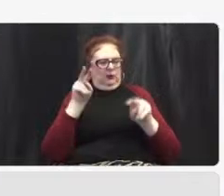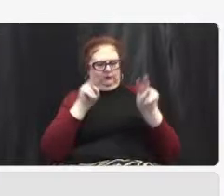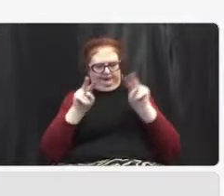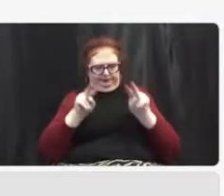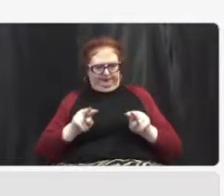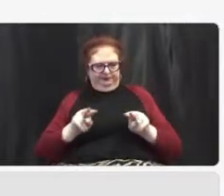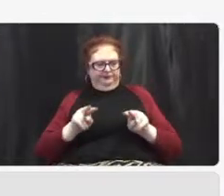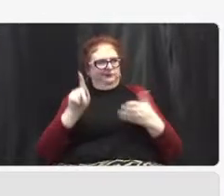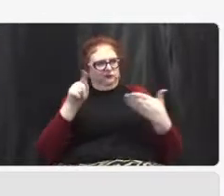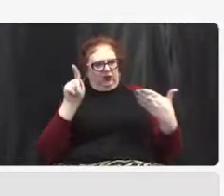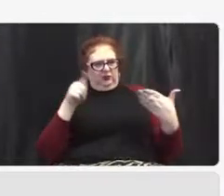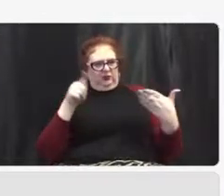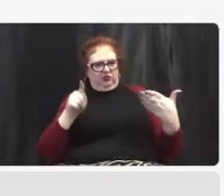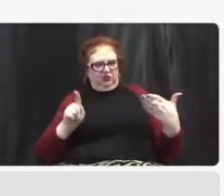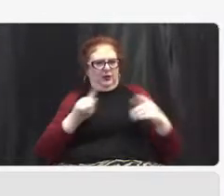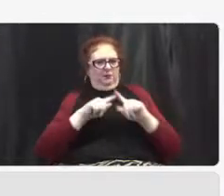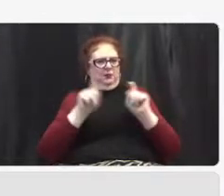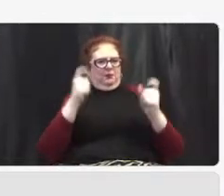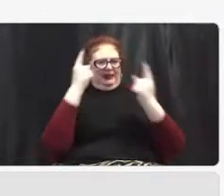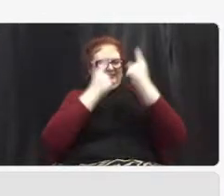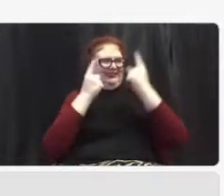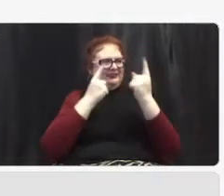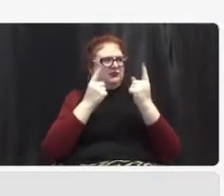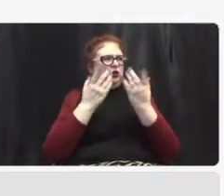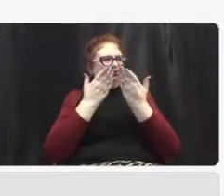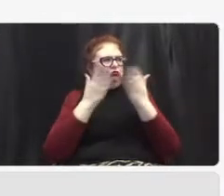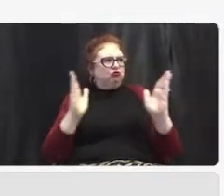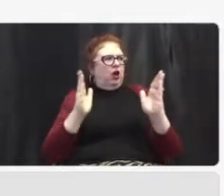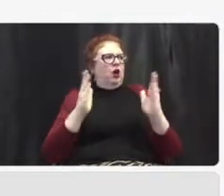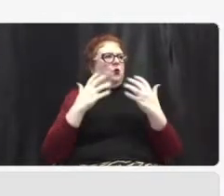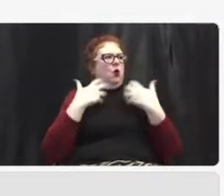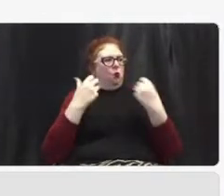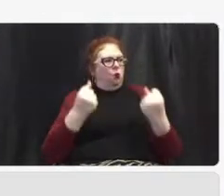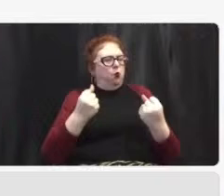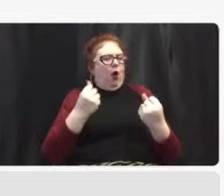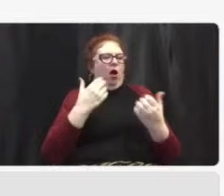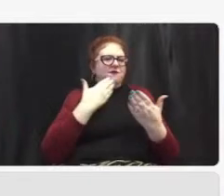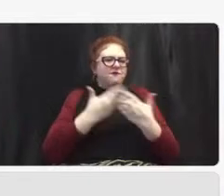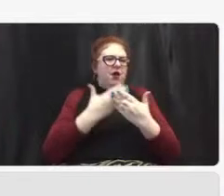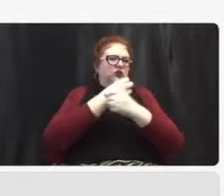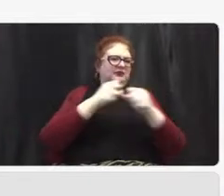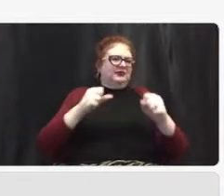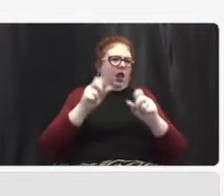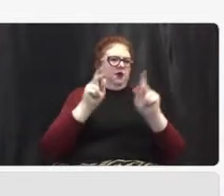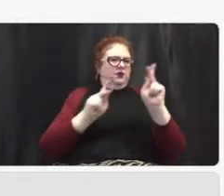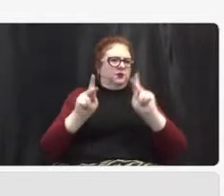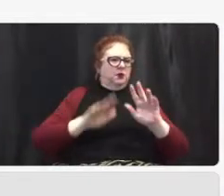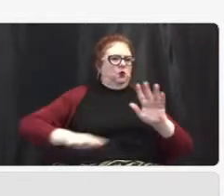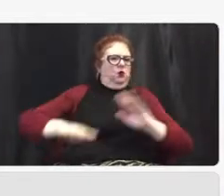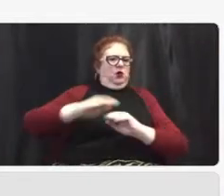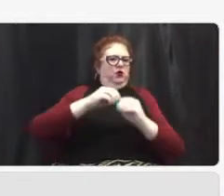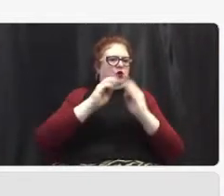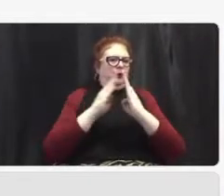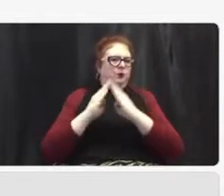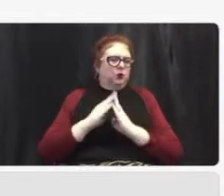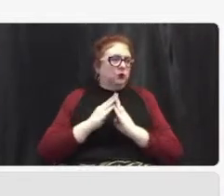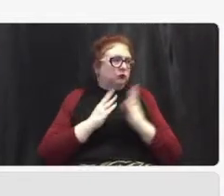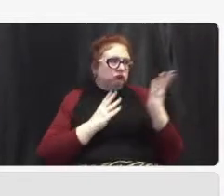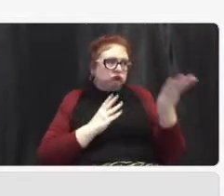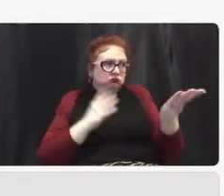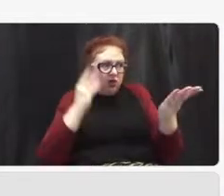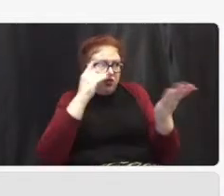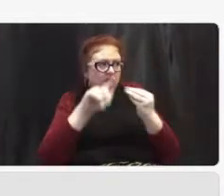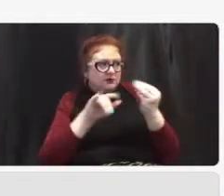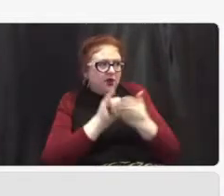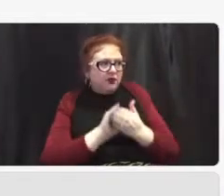the general health, safety, and welfare of the community. So any thoughts on that? Well, I'll also say that, you probably